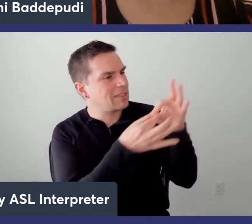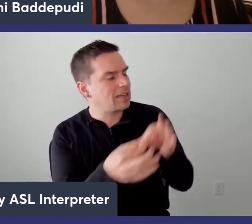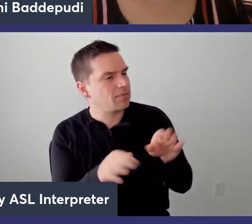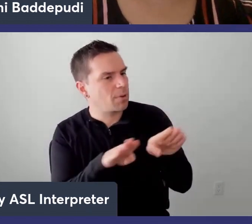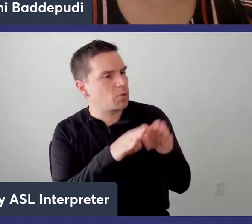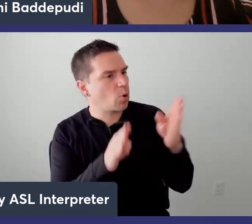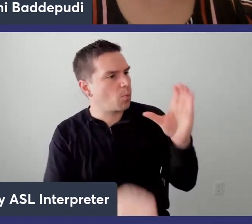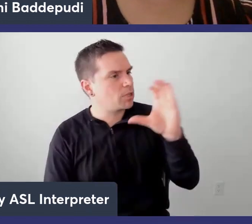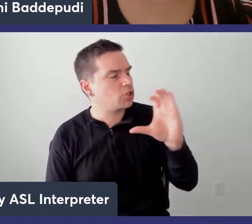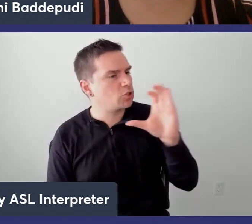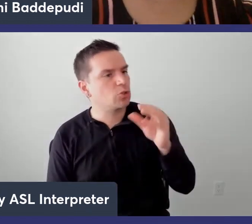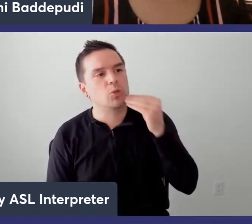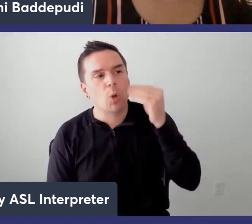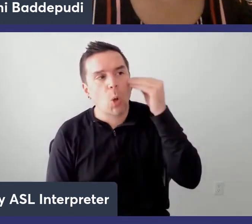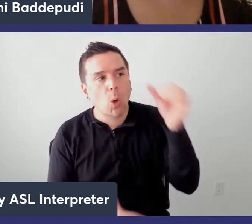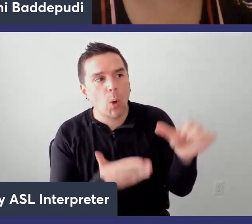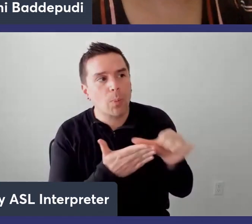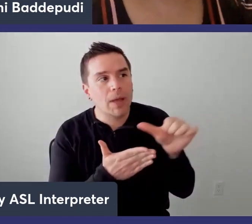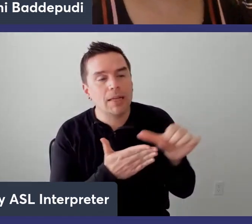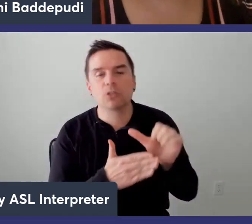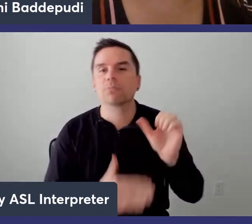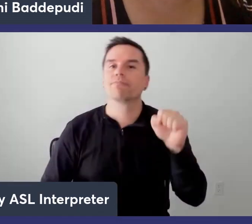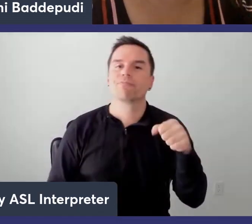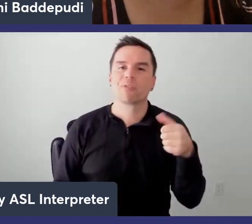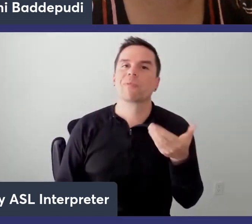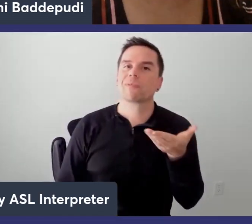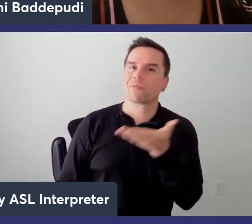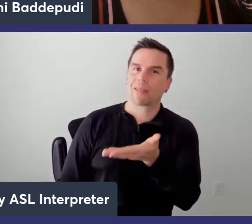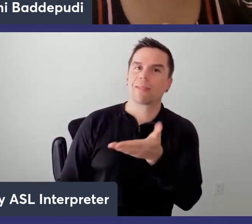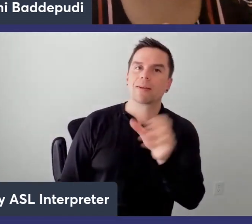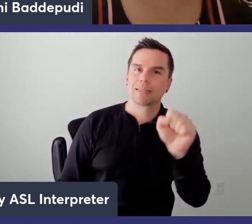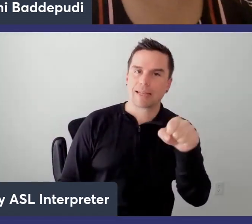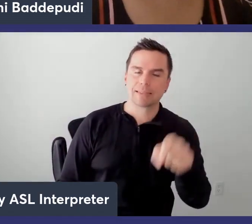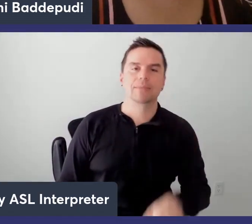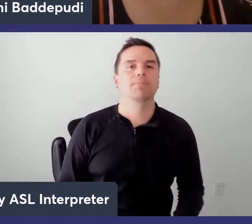Oh, yeah, cool. Yeah, we do have that, and definitely yes, there is.